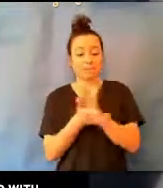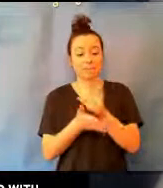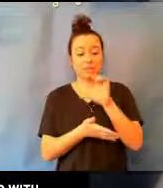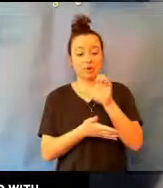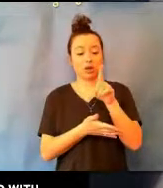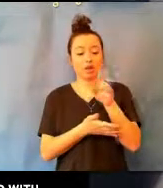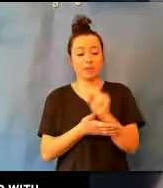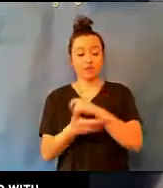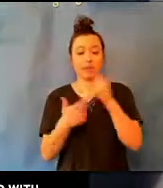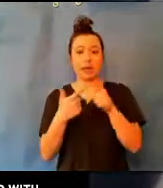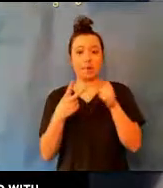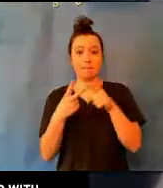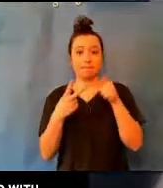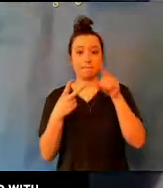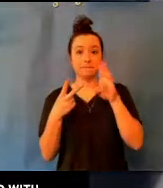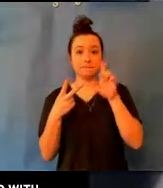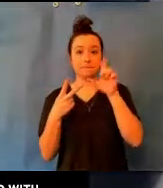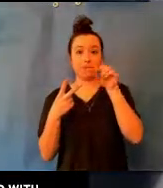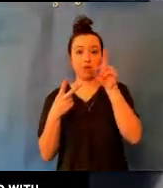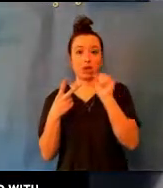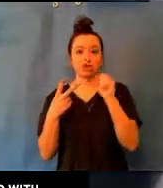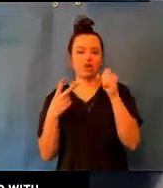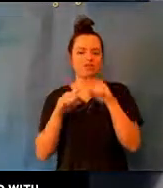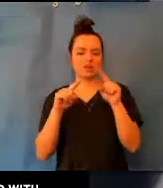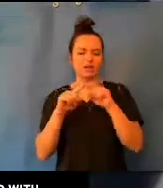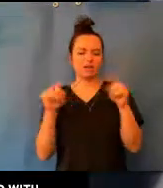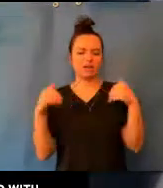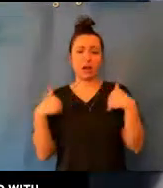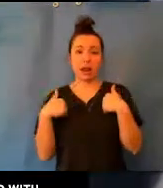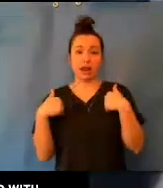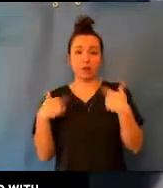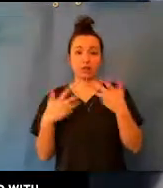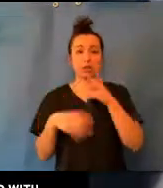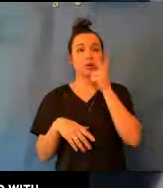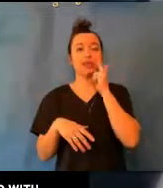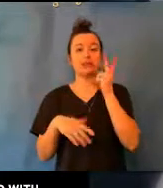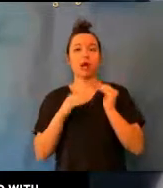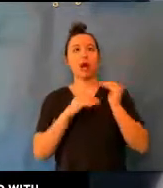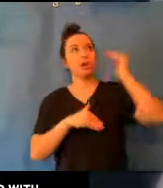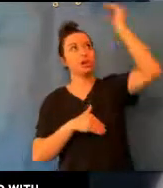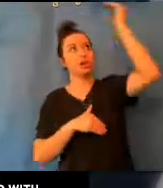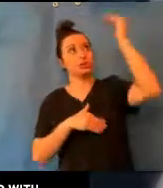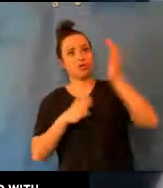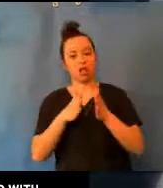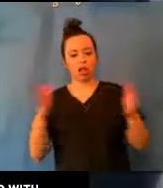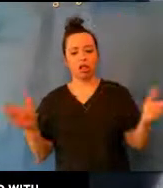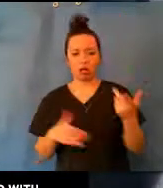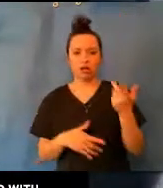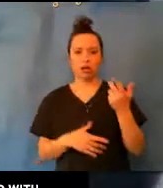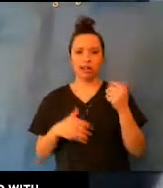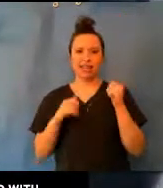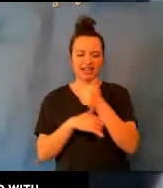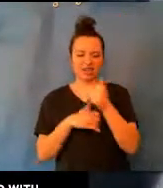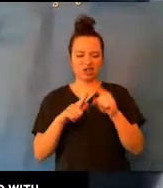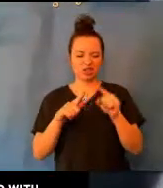and blocks. So I have some animals, and we're going to see how tall each animal is using paper